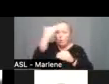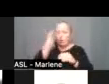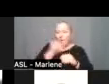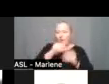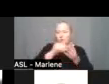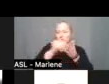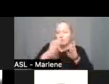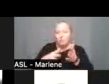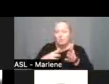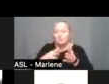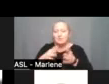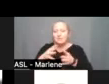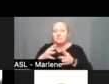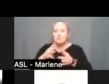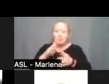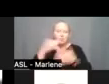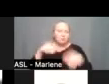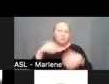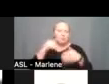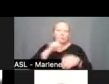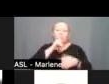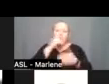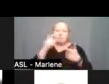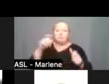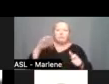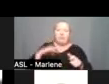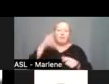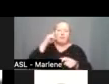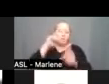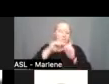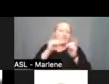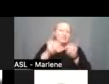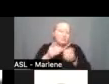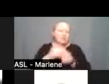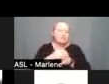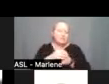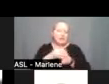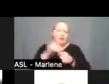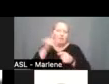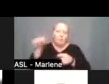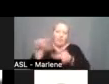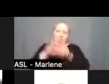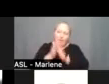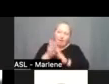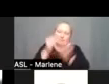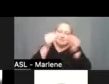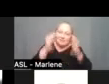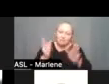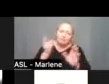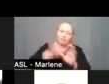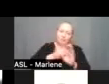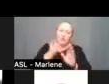is just such a beneficial thing for the district as they become teachers and join our teaching course